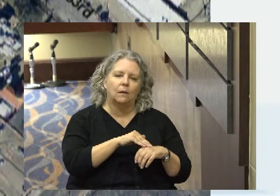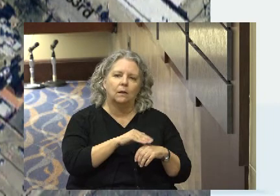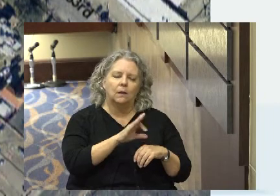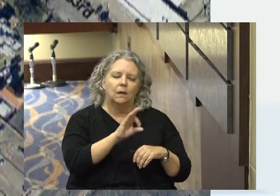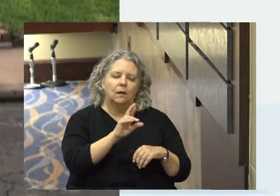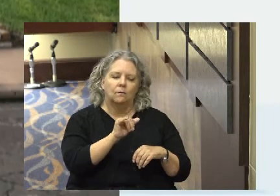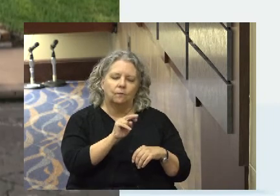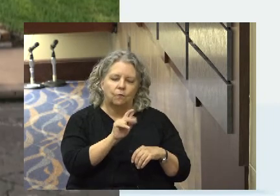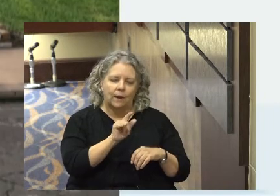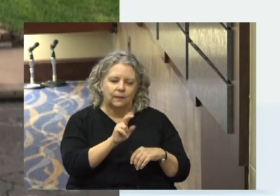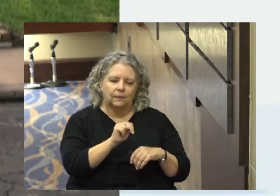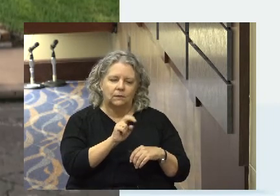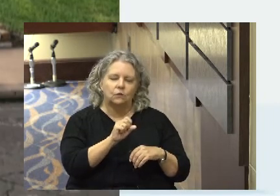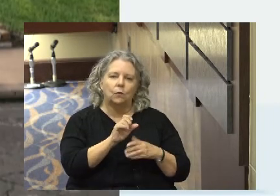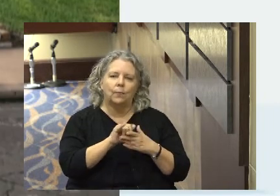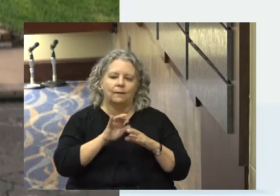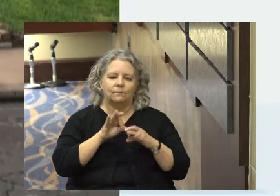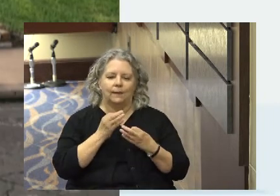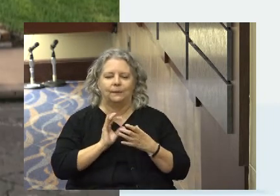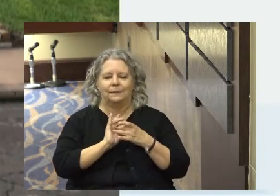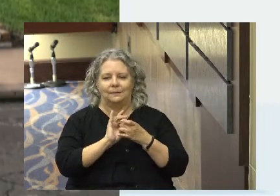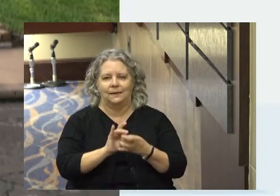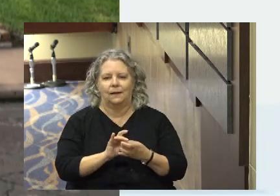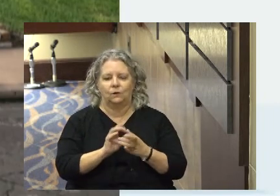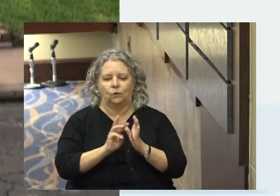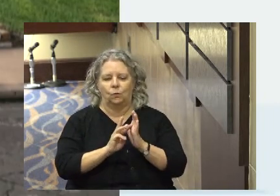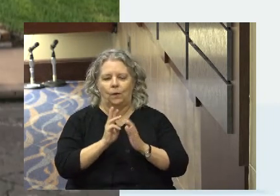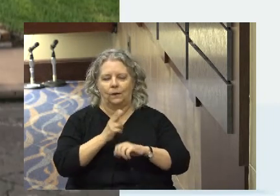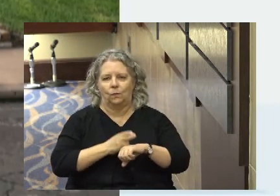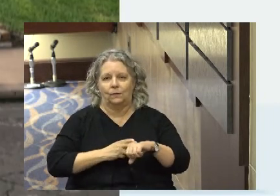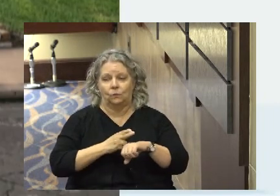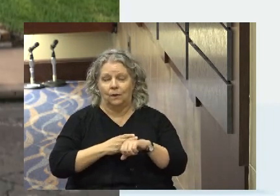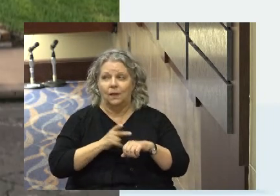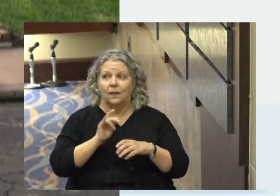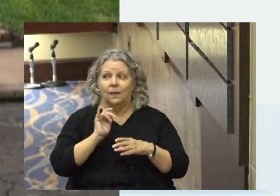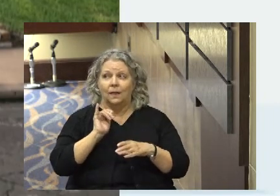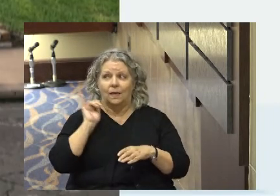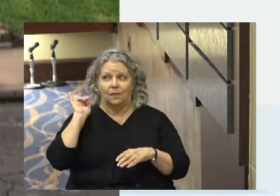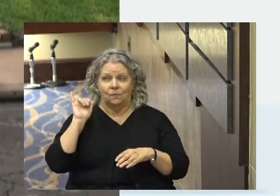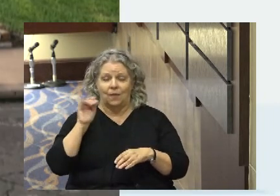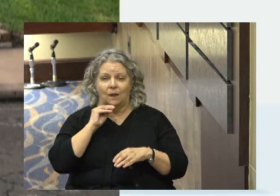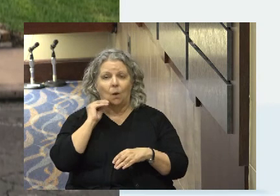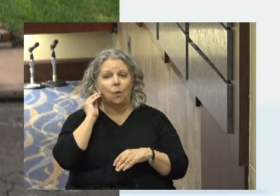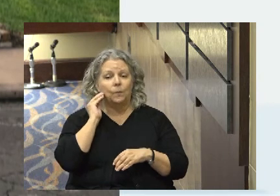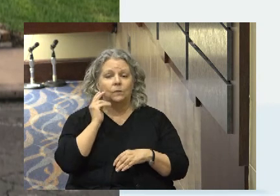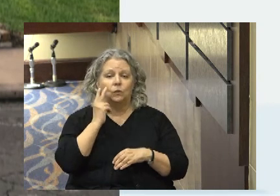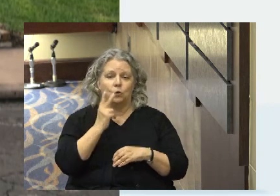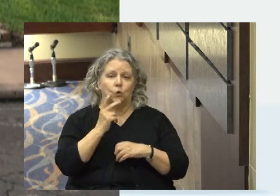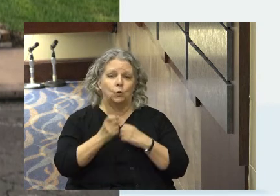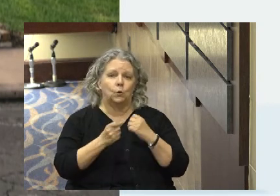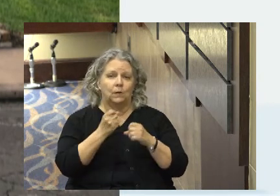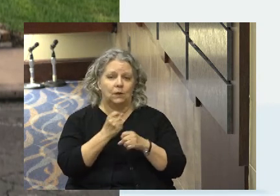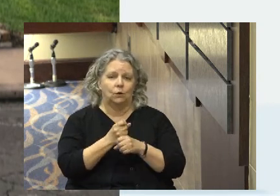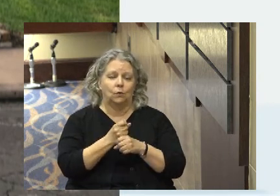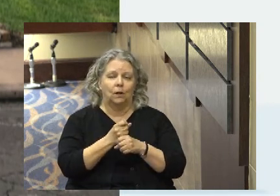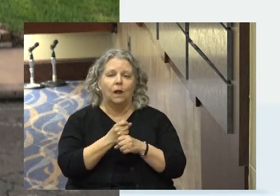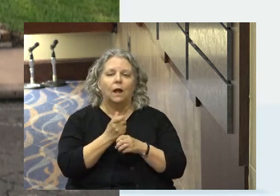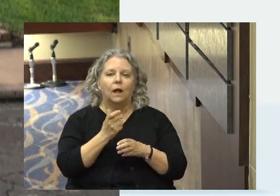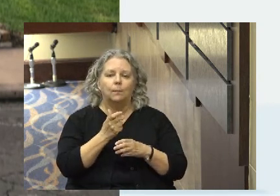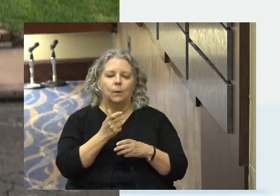Waco history. Here's the home. It is a Tudor Revival architectural style built in the